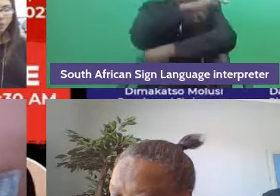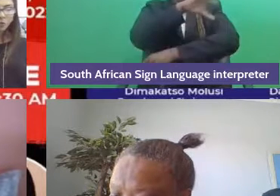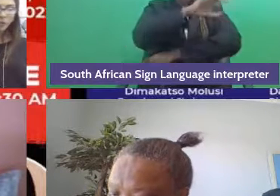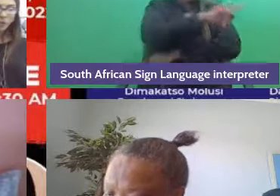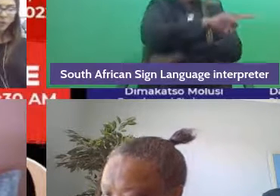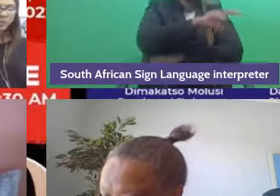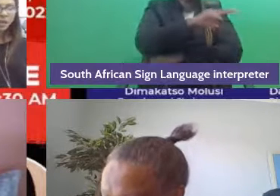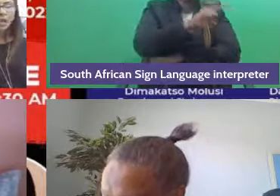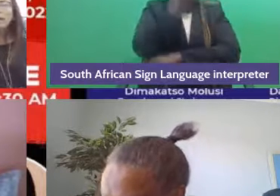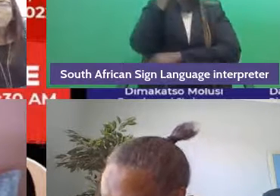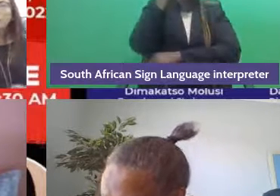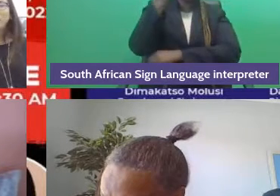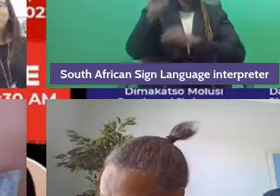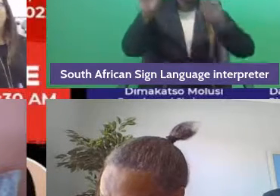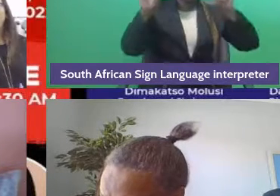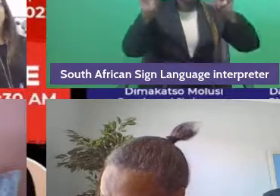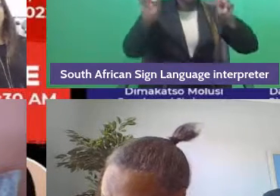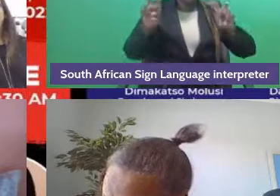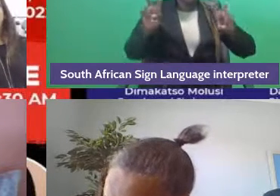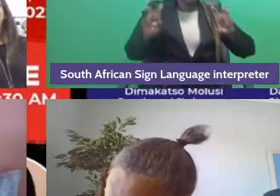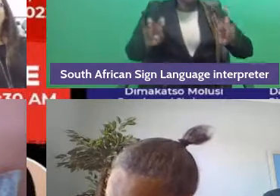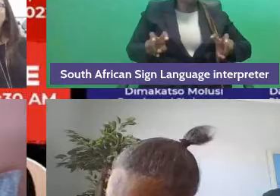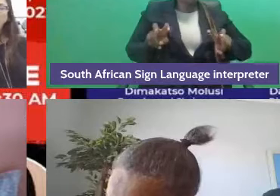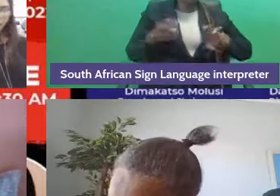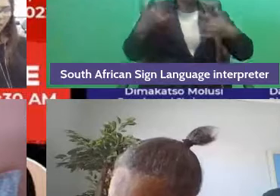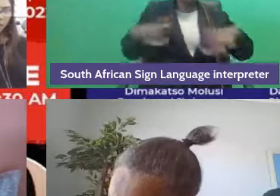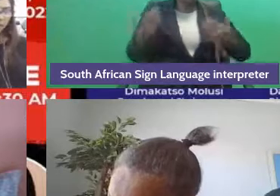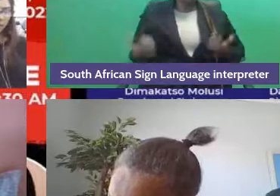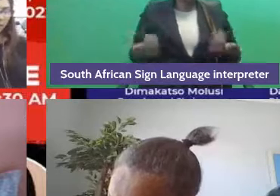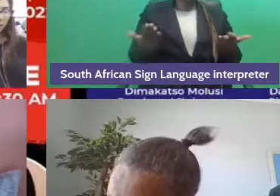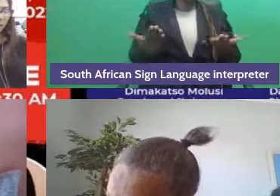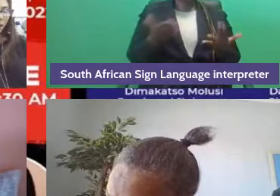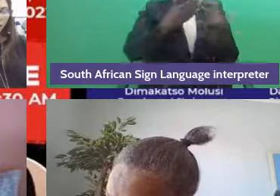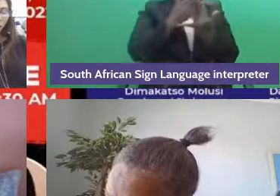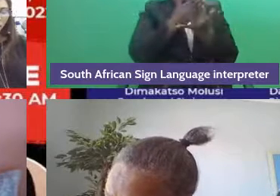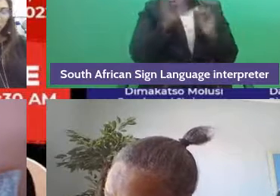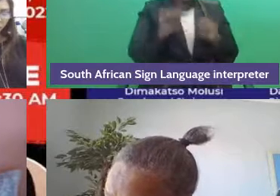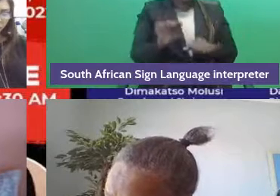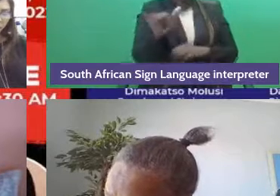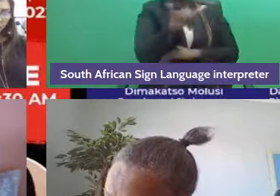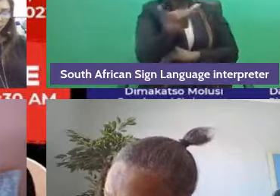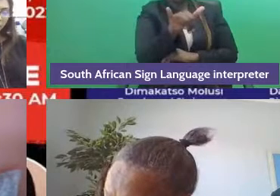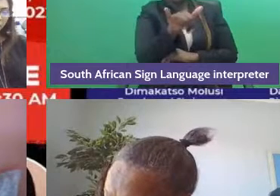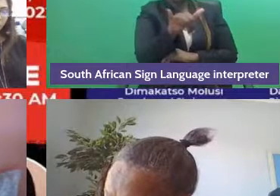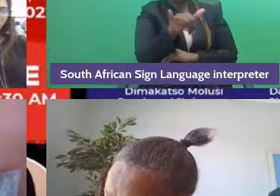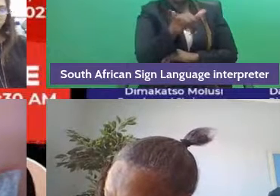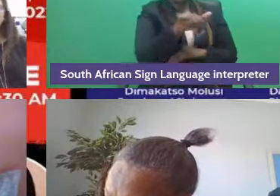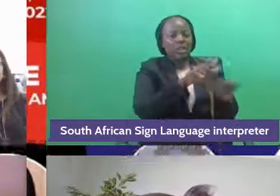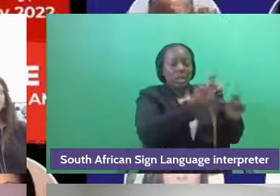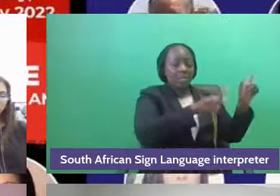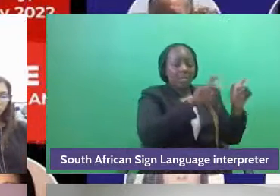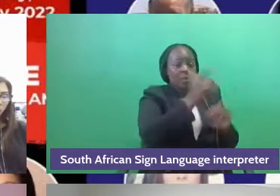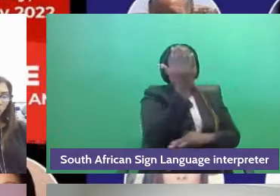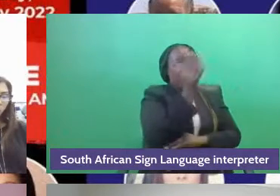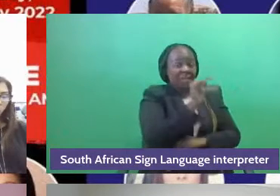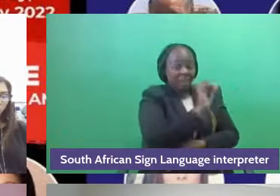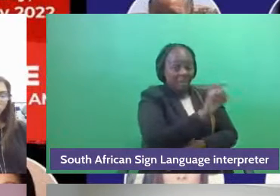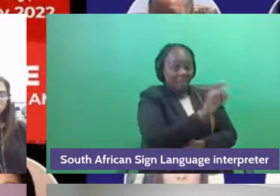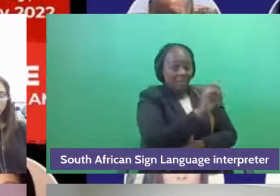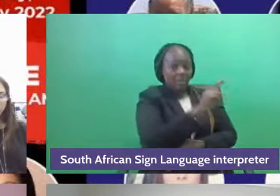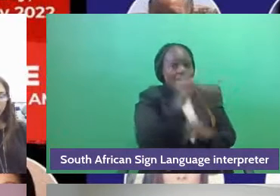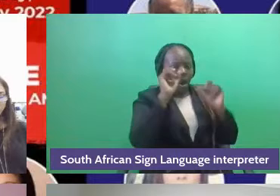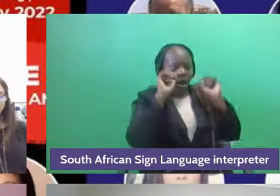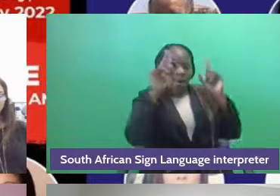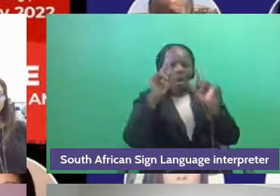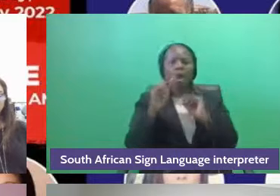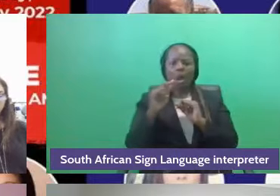a range of topics as well as services that then they can access. The presenters that come to us become more aware of